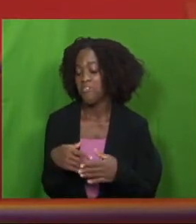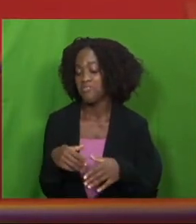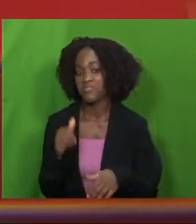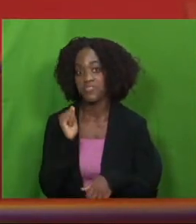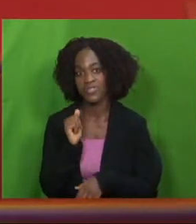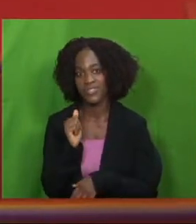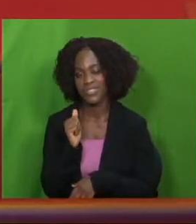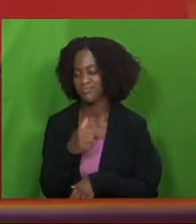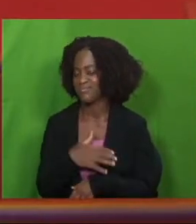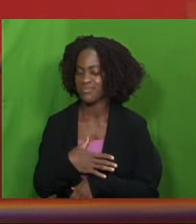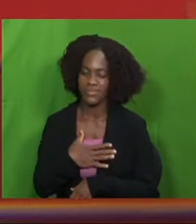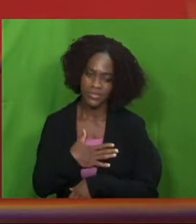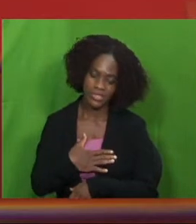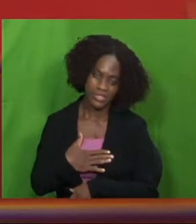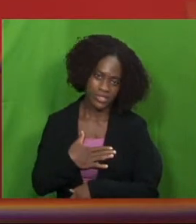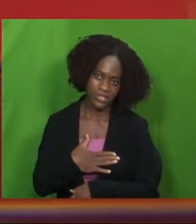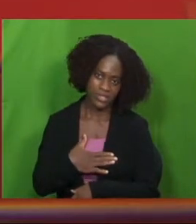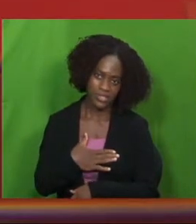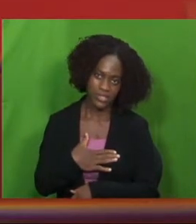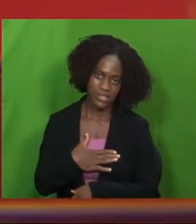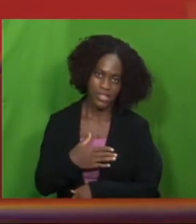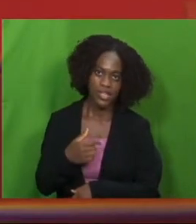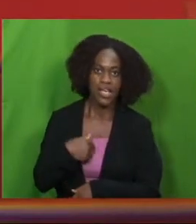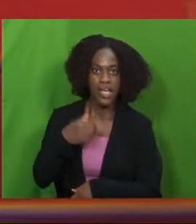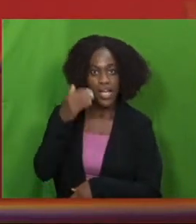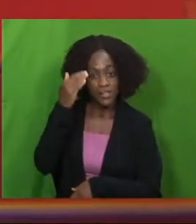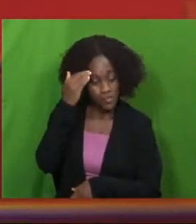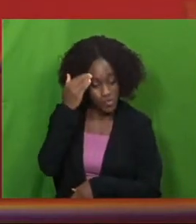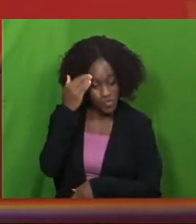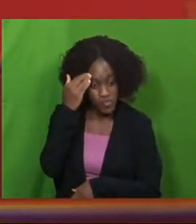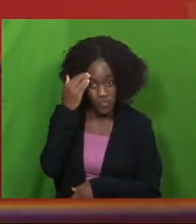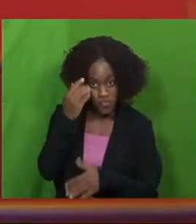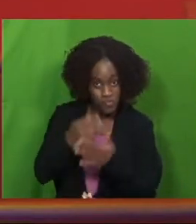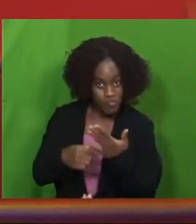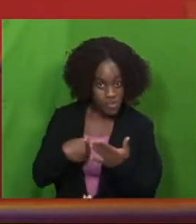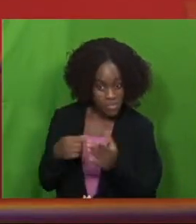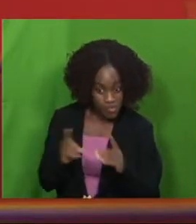Please, I know what I'm about.